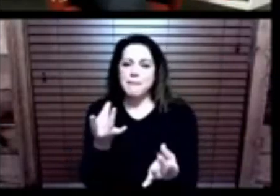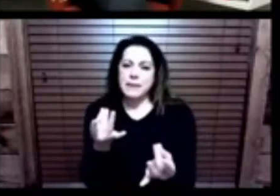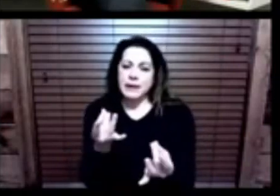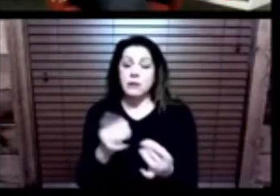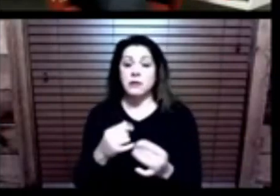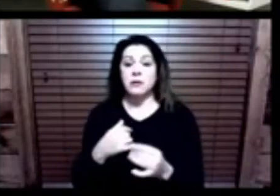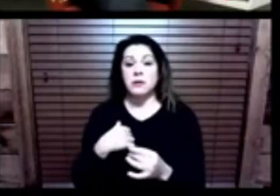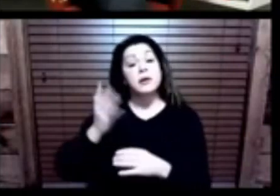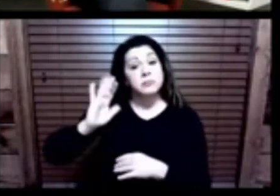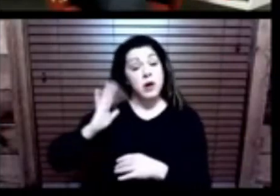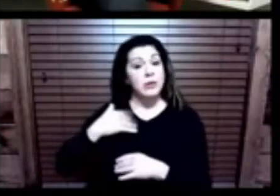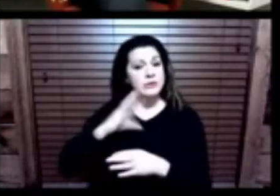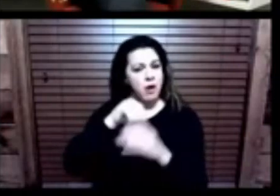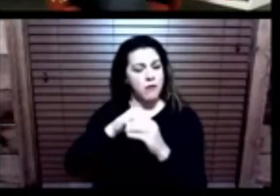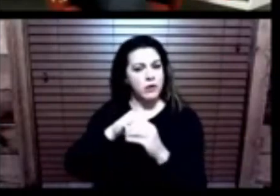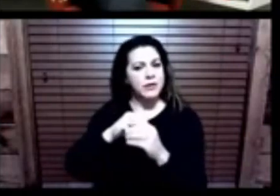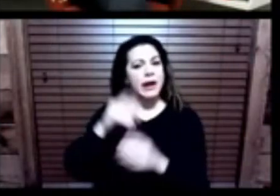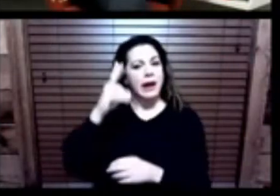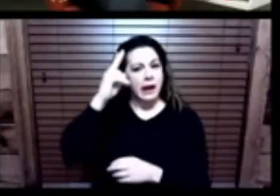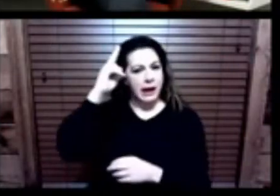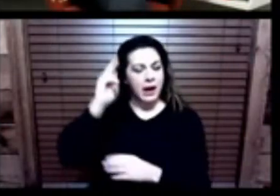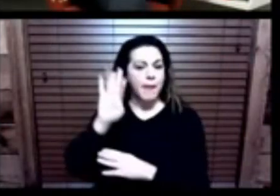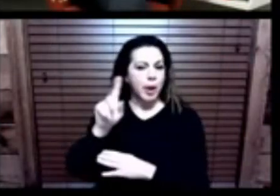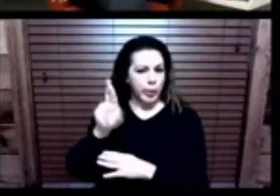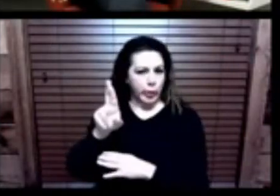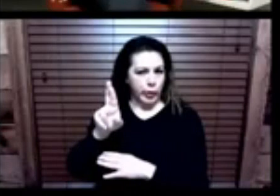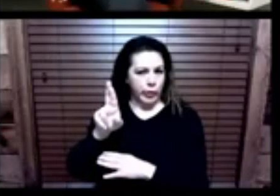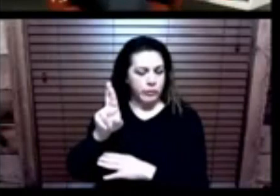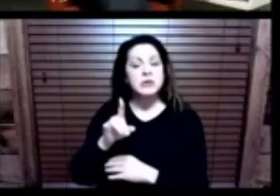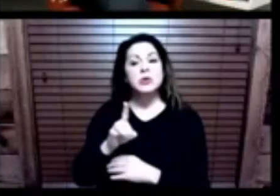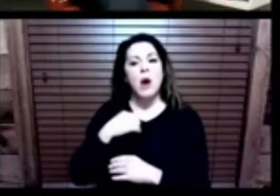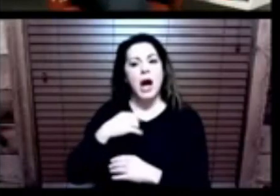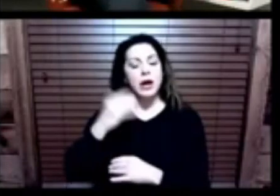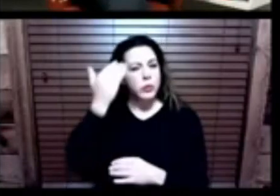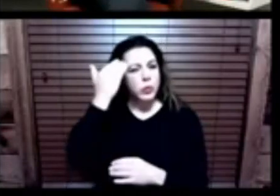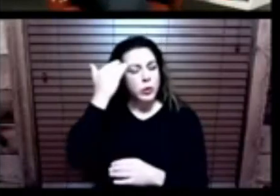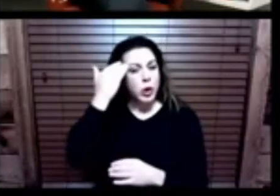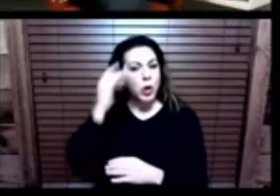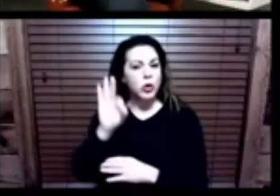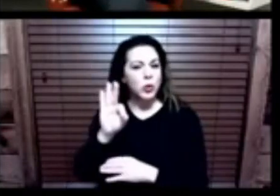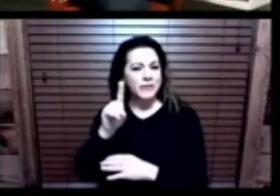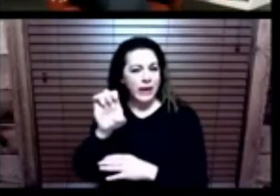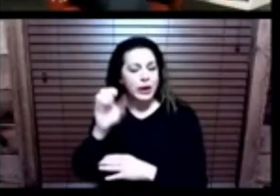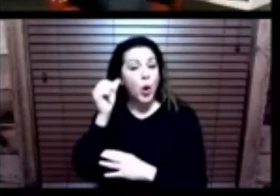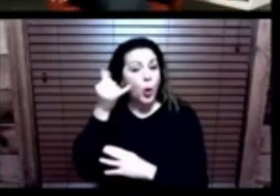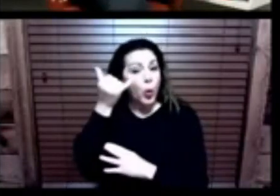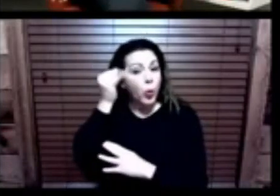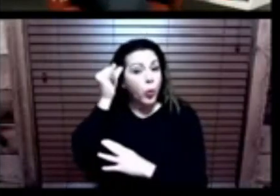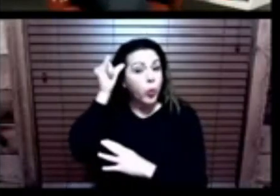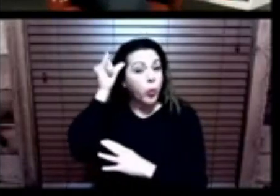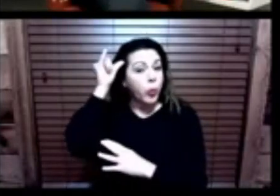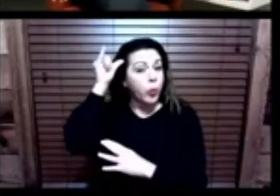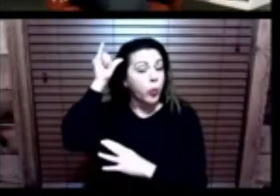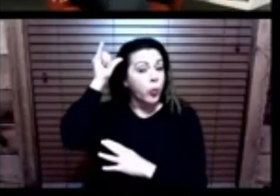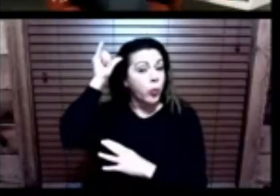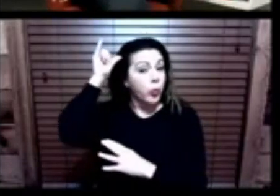barbershop. I used to be a barber. When you fade a haircut until it fade out, I can do that with the paints. I